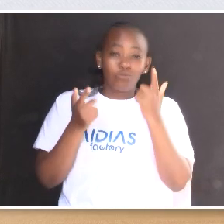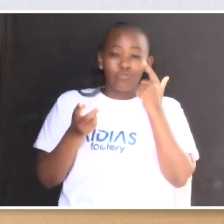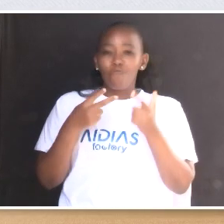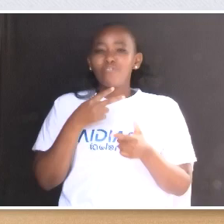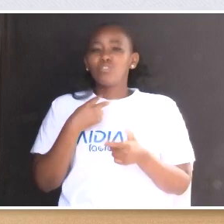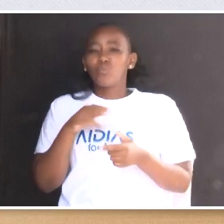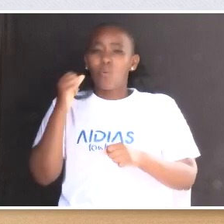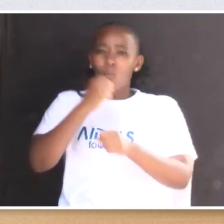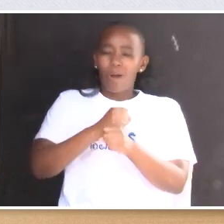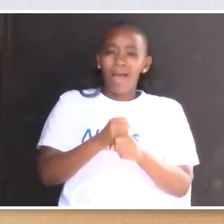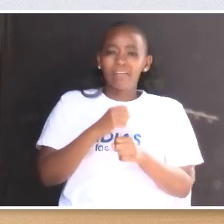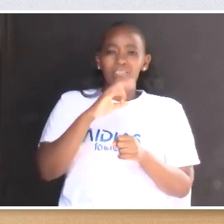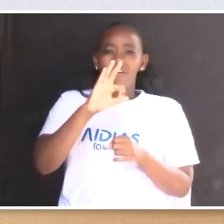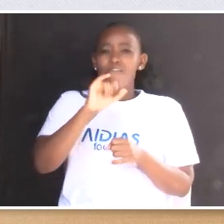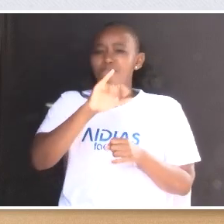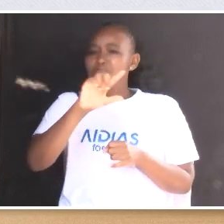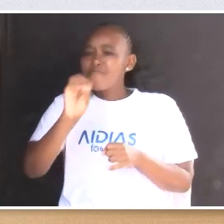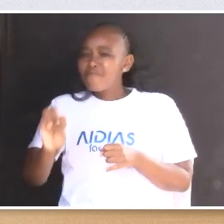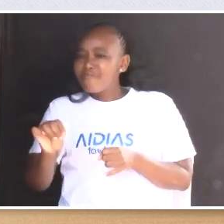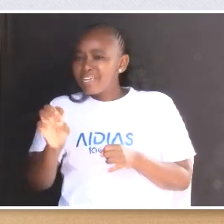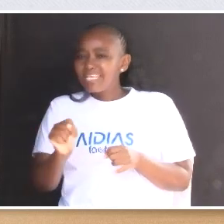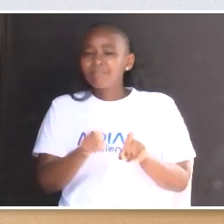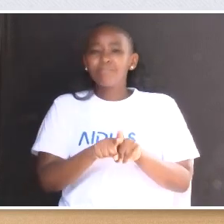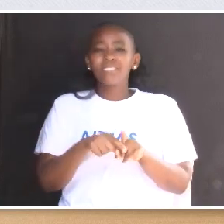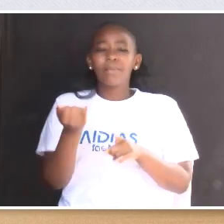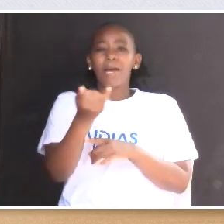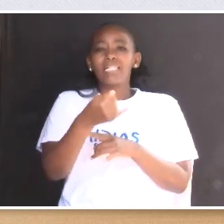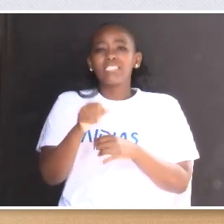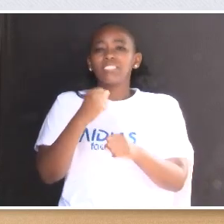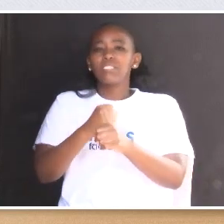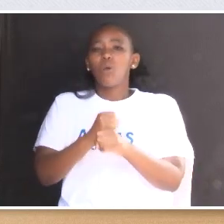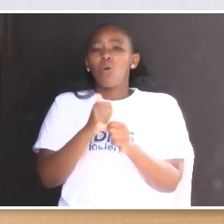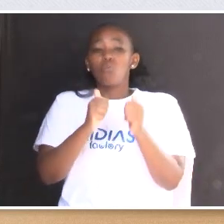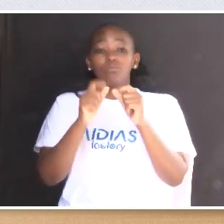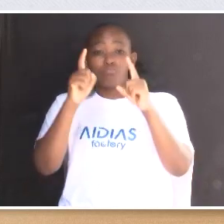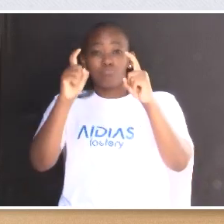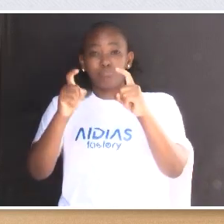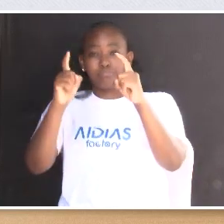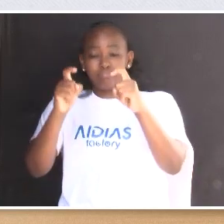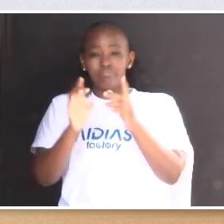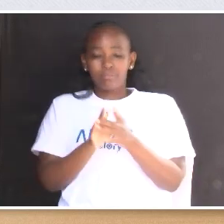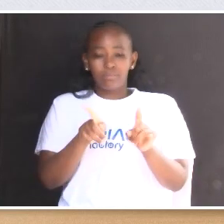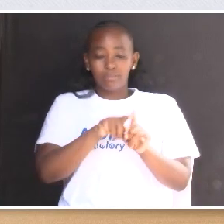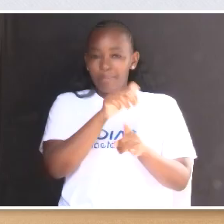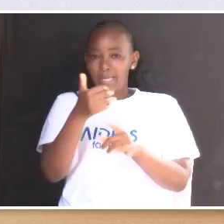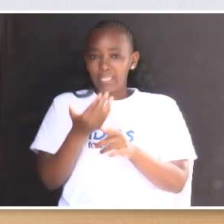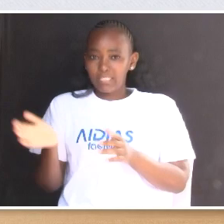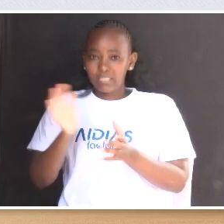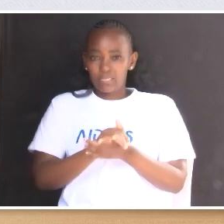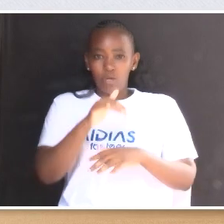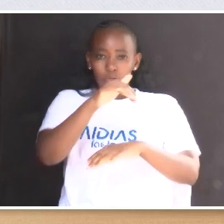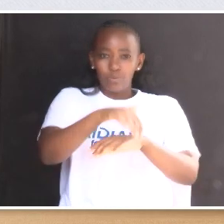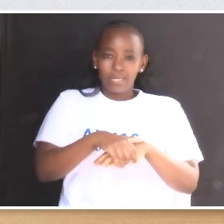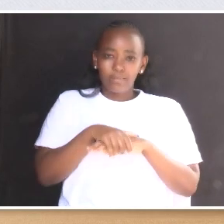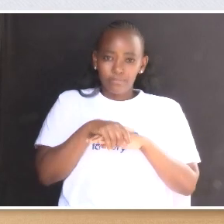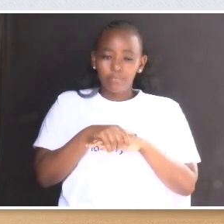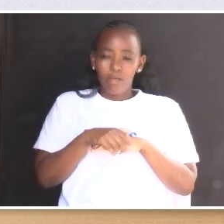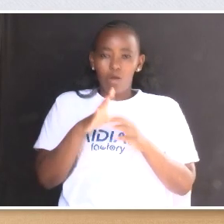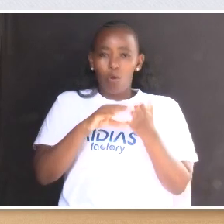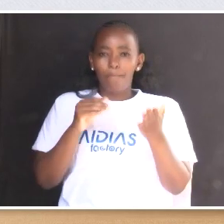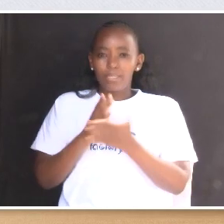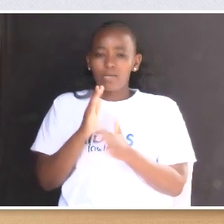these are films and the like, or artistic works, which are photographs and similar things. So you get